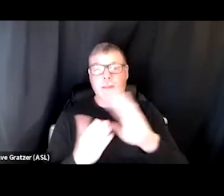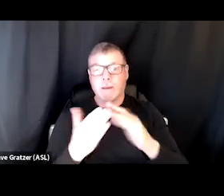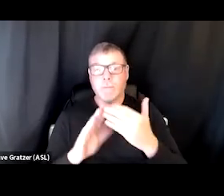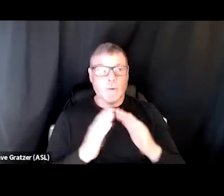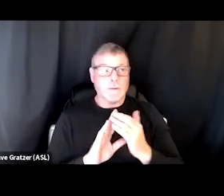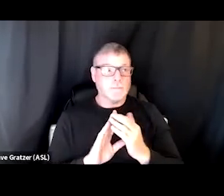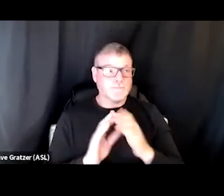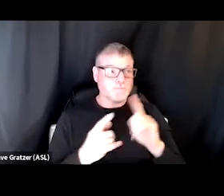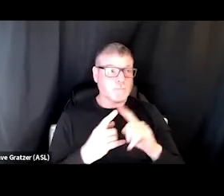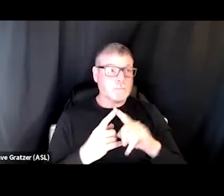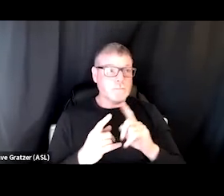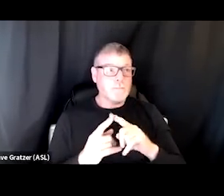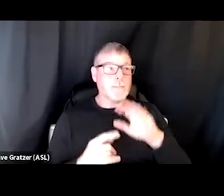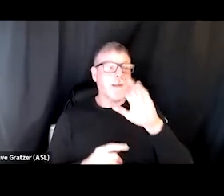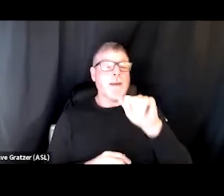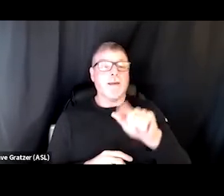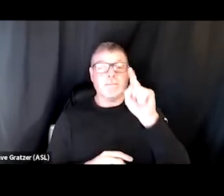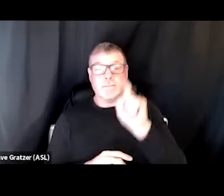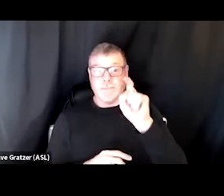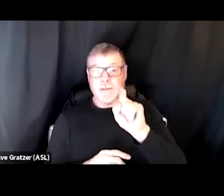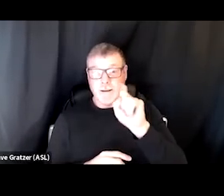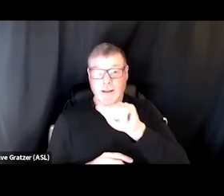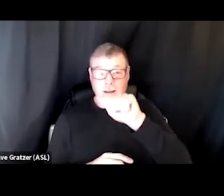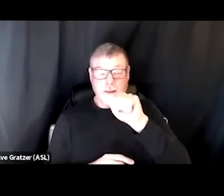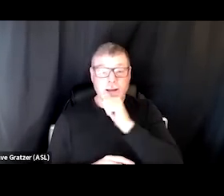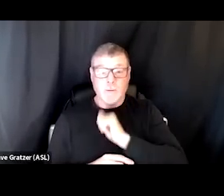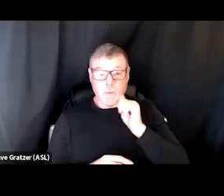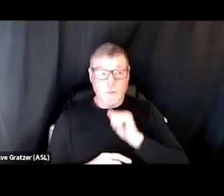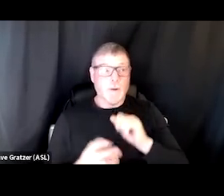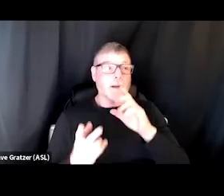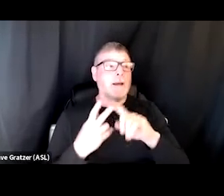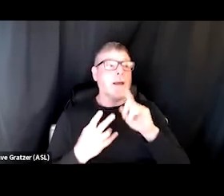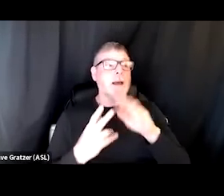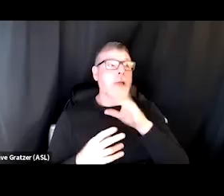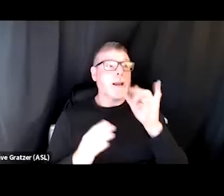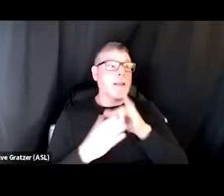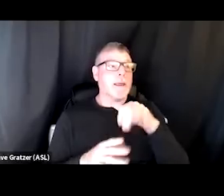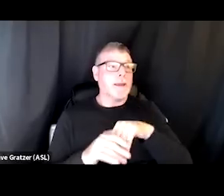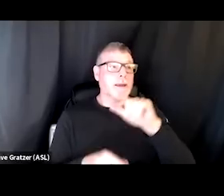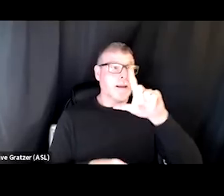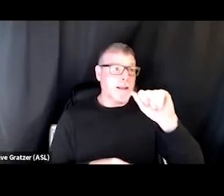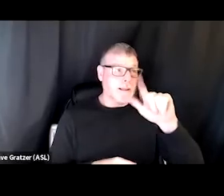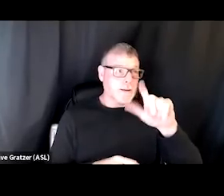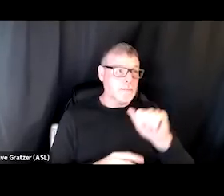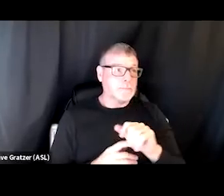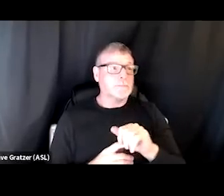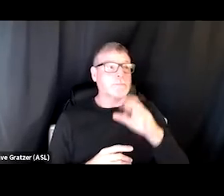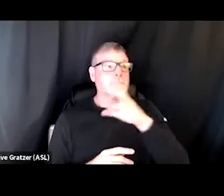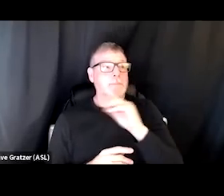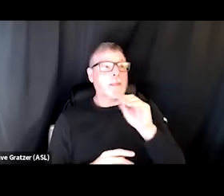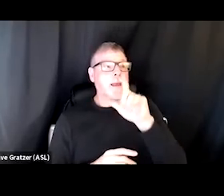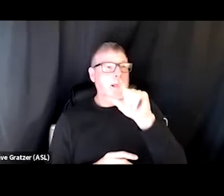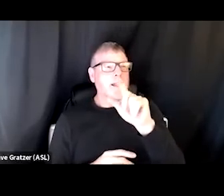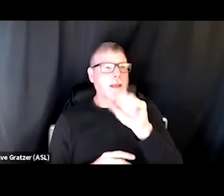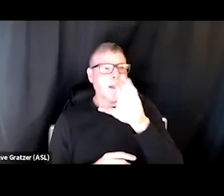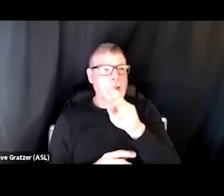Circle the City in Phoenix, Arizona, and the USC Street Medicine team that is in LA and LA County. And